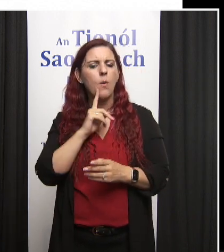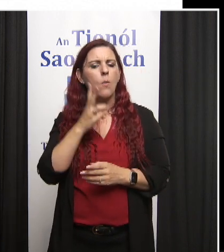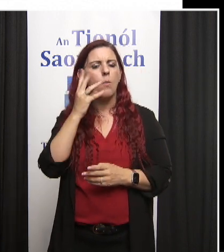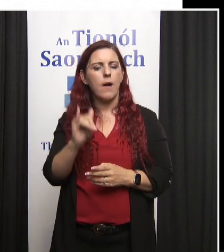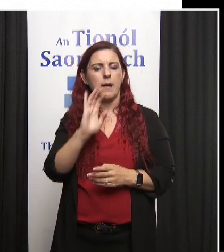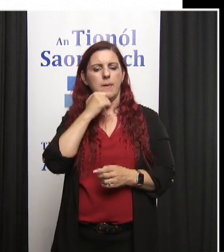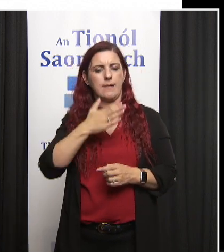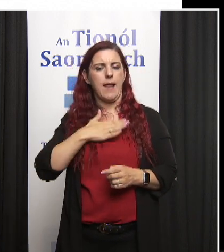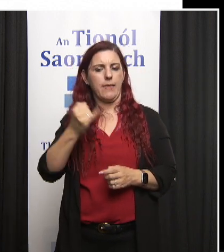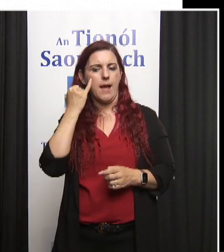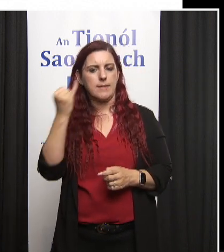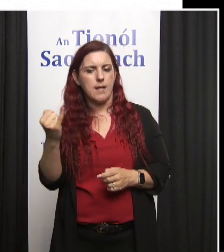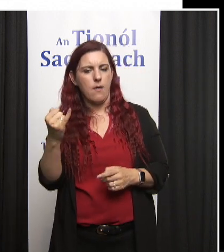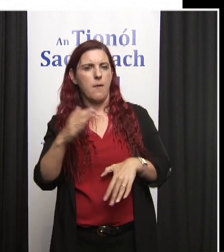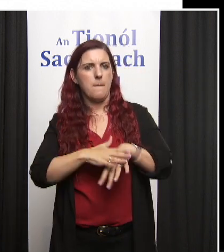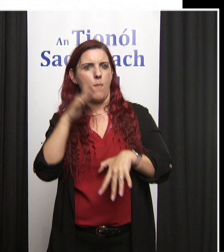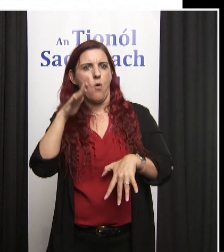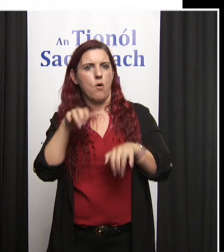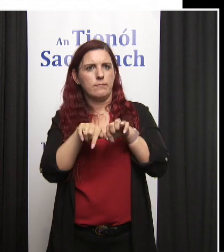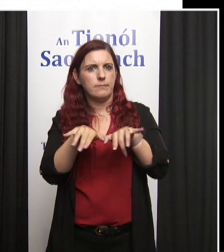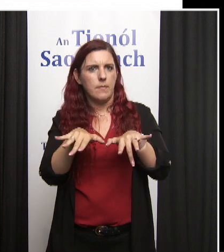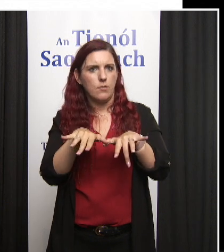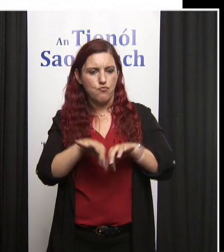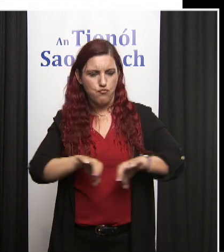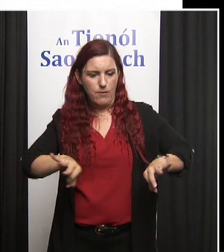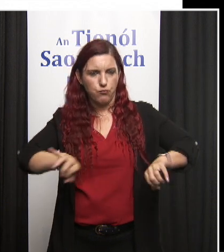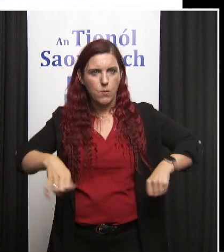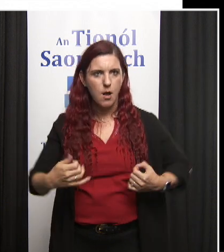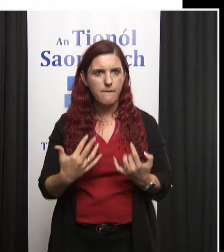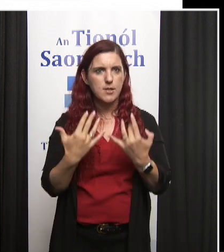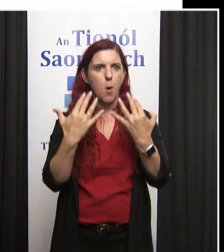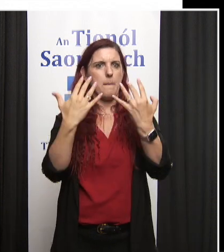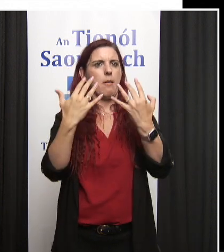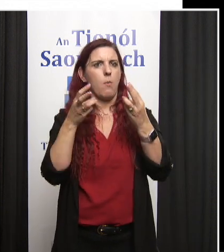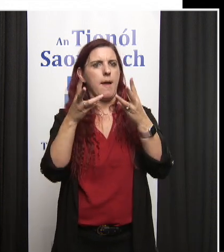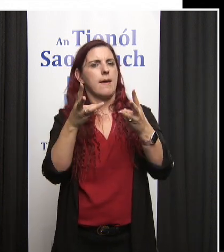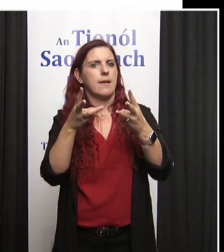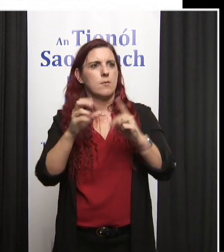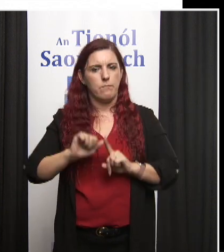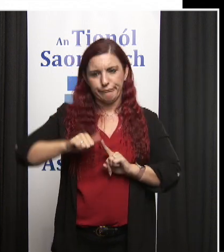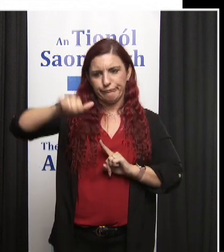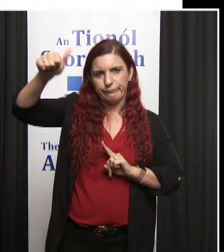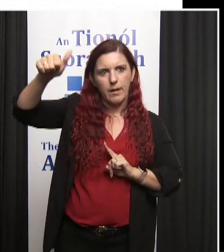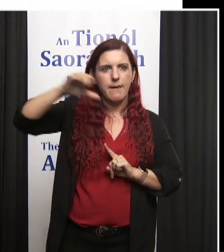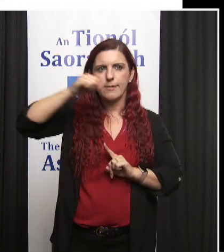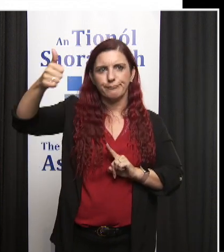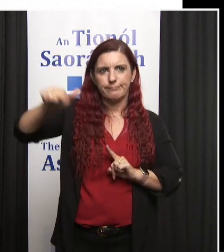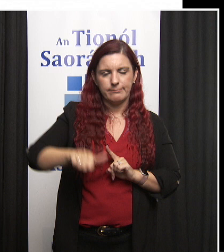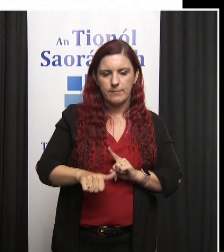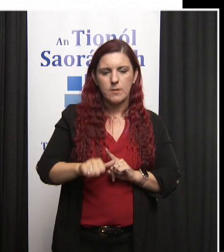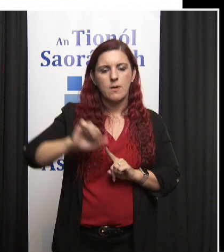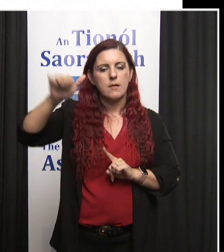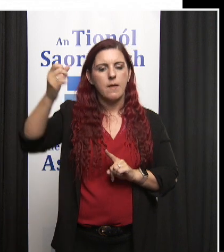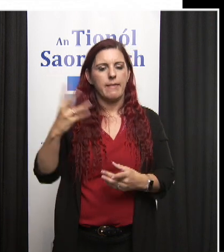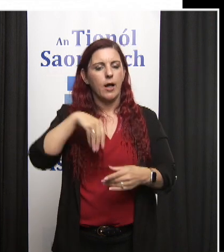liked the concept of a more granular input from the ground that was reflected in that structure C, and that included the